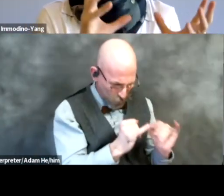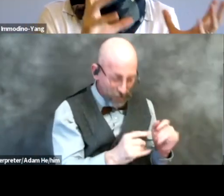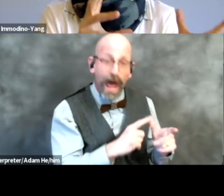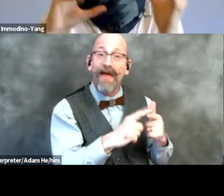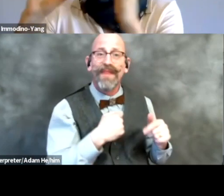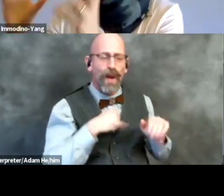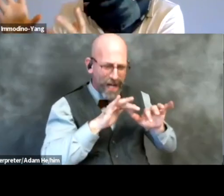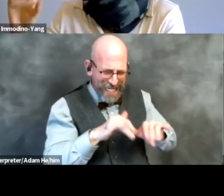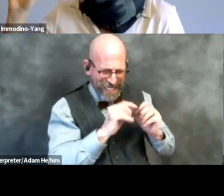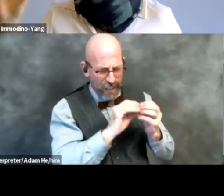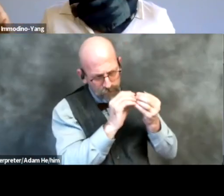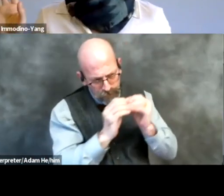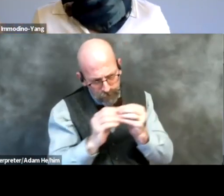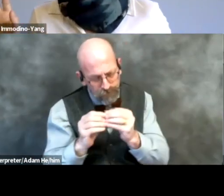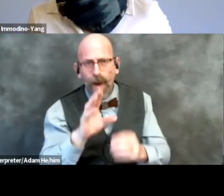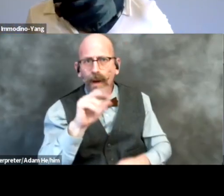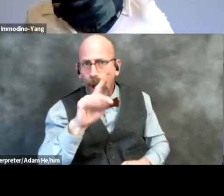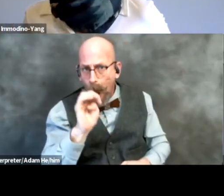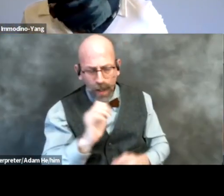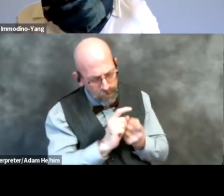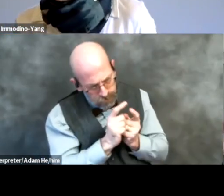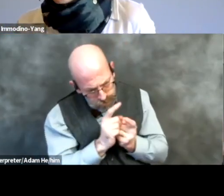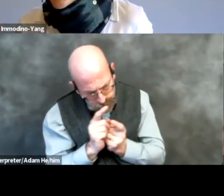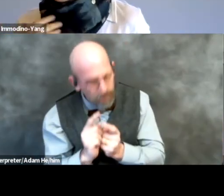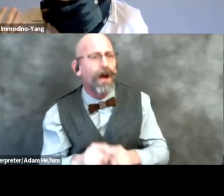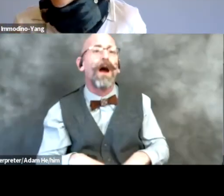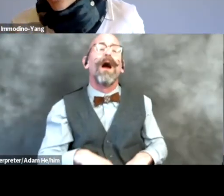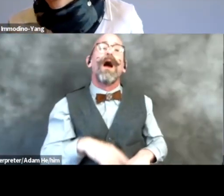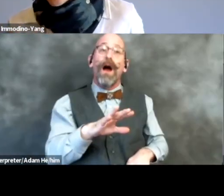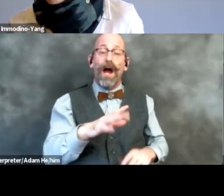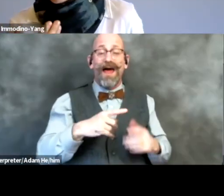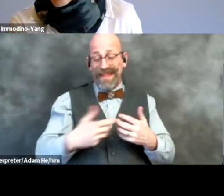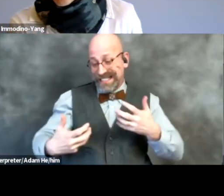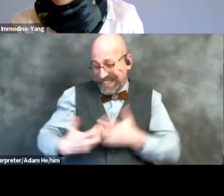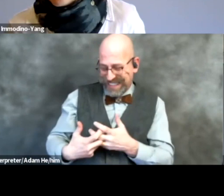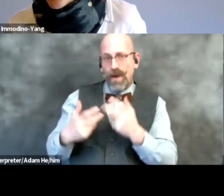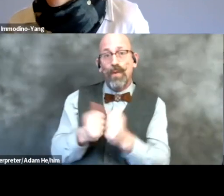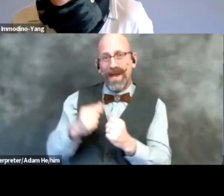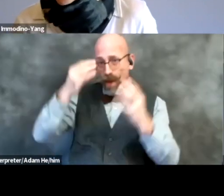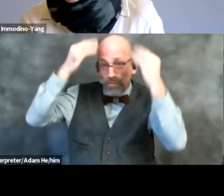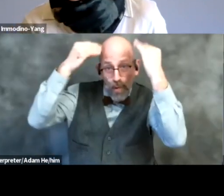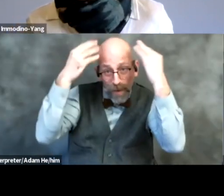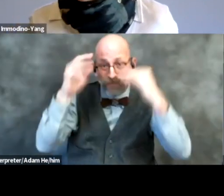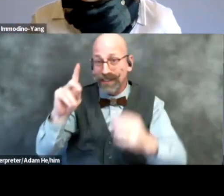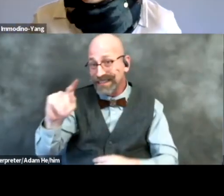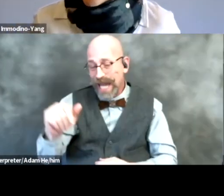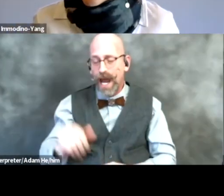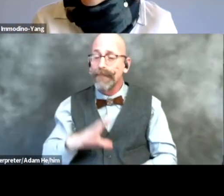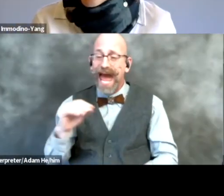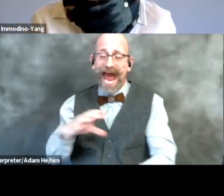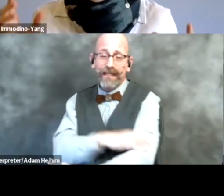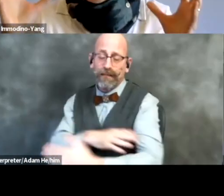ways with neuroimaging data and psychophysiology data, but those aren't featured in